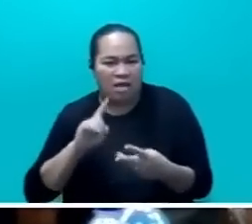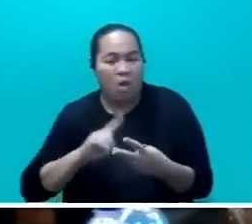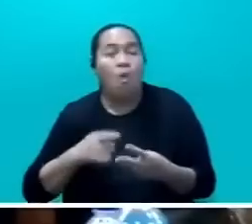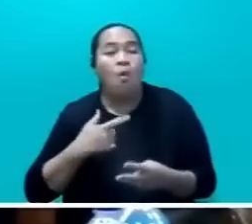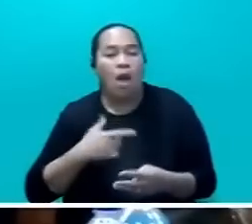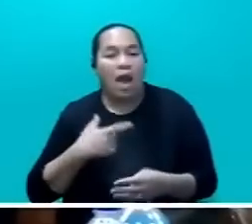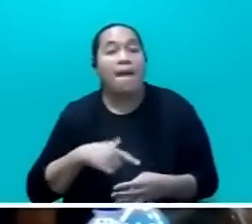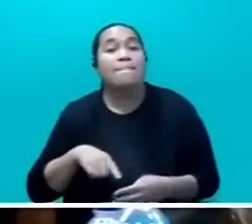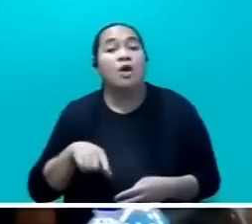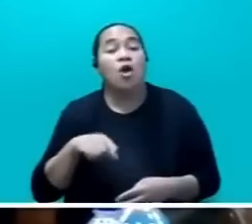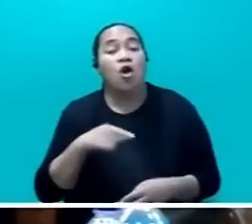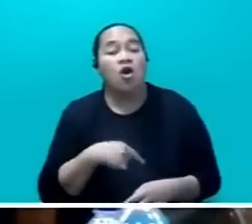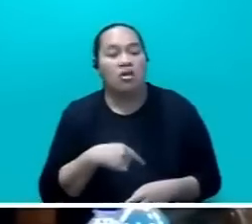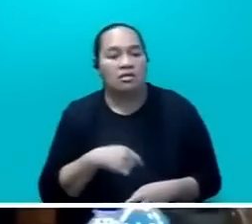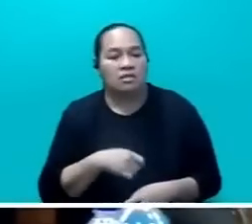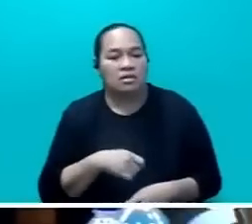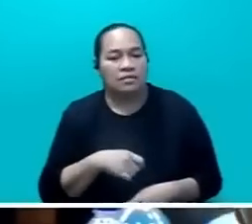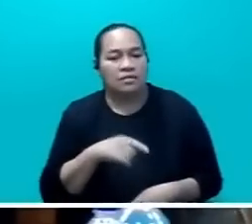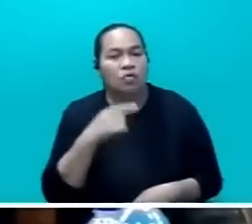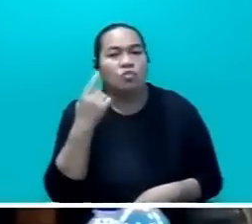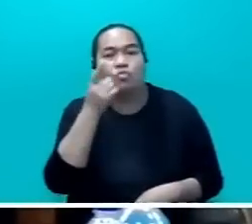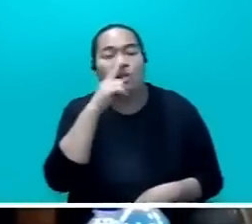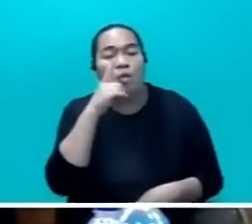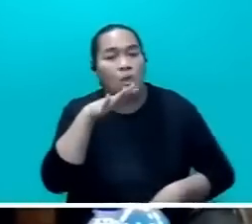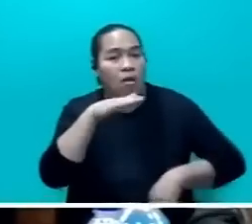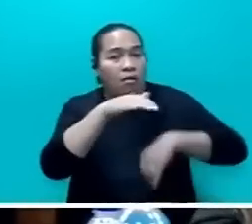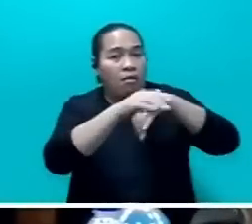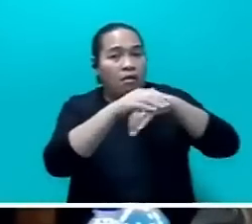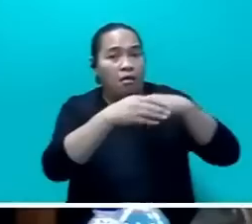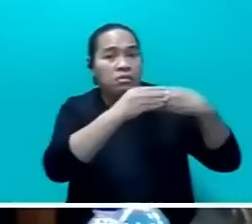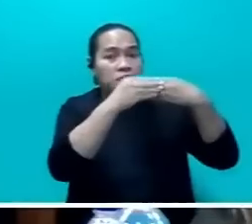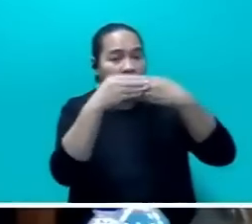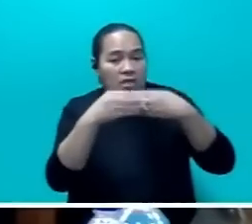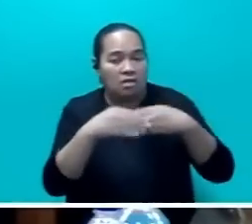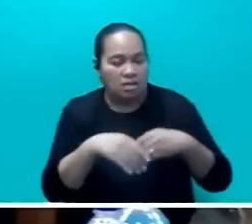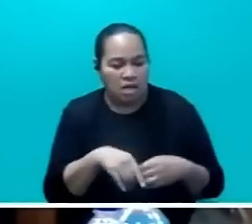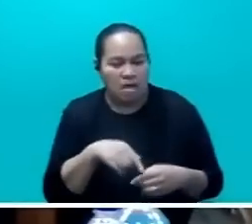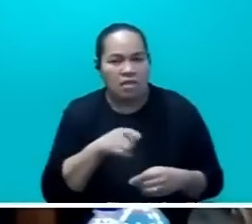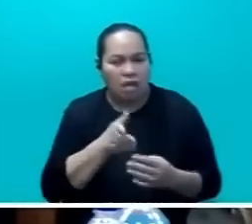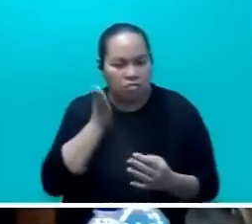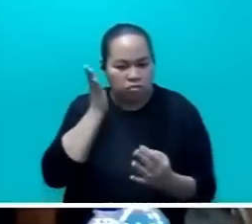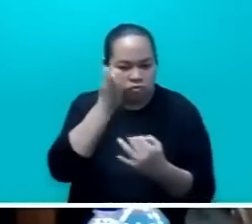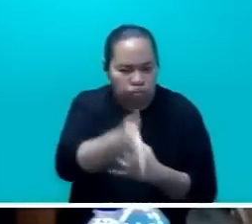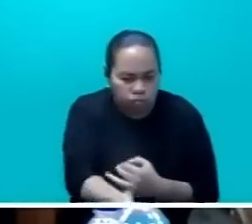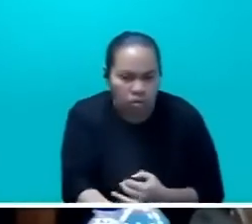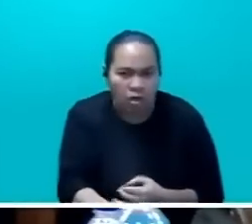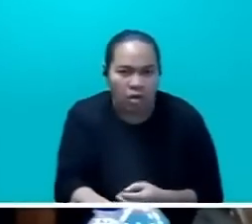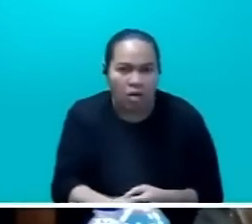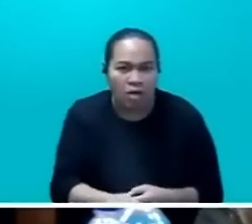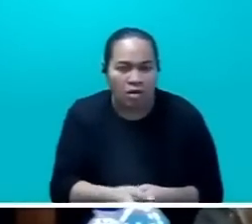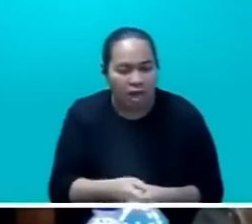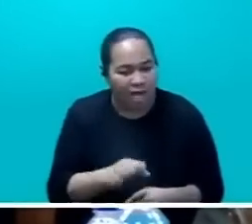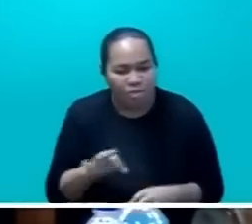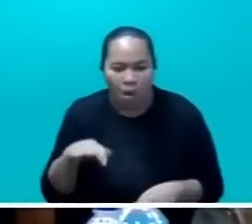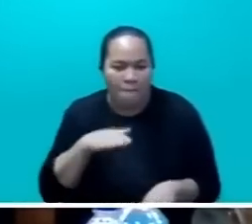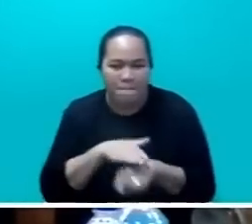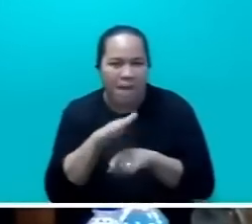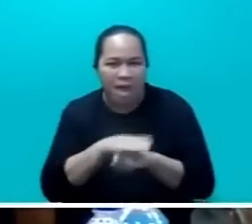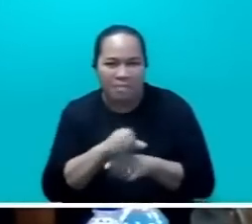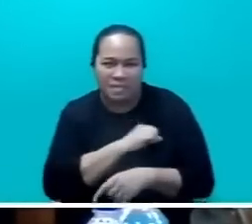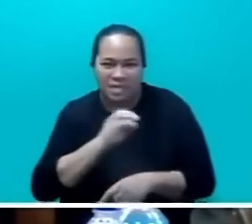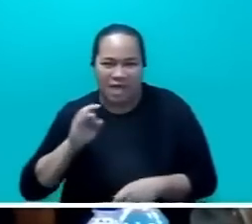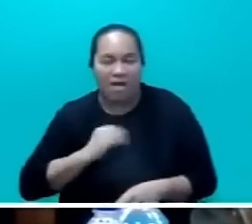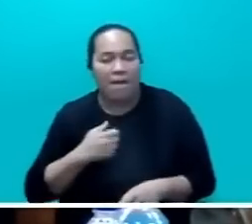direct interference by those who were in government for the last 16 years. I don't blame the workers.